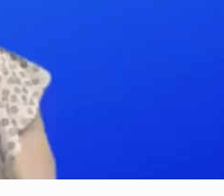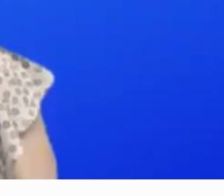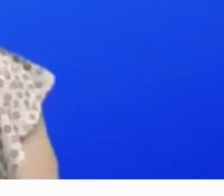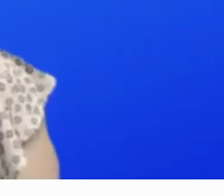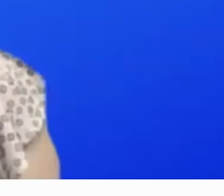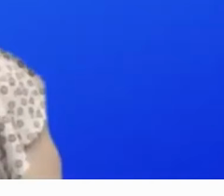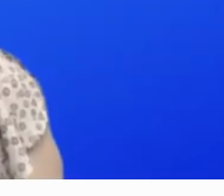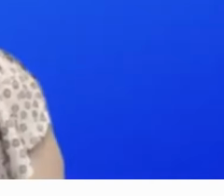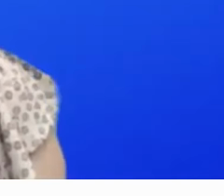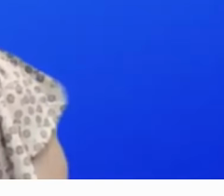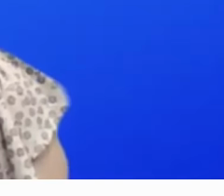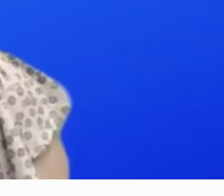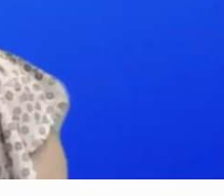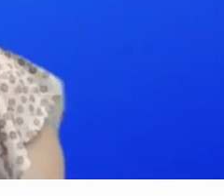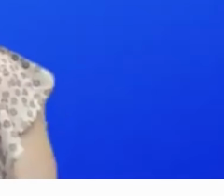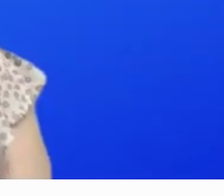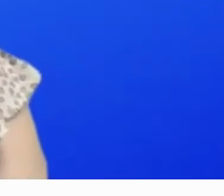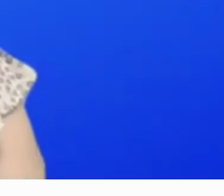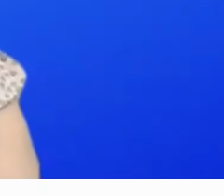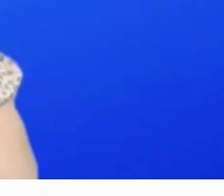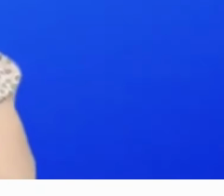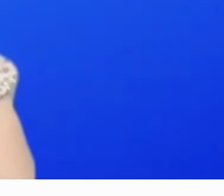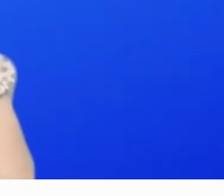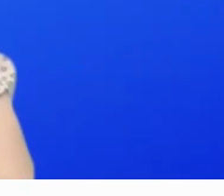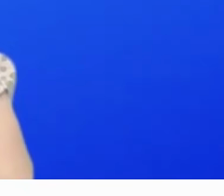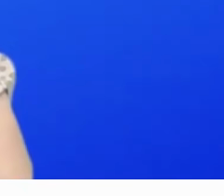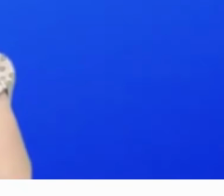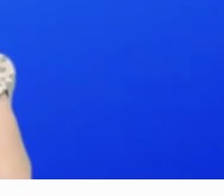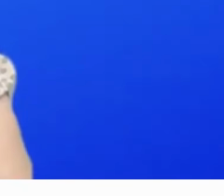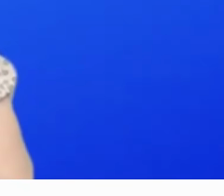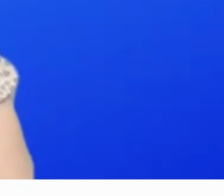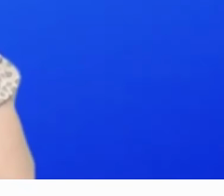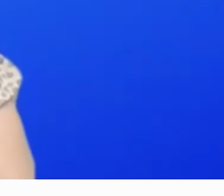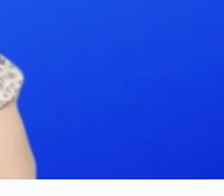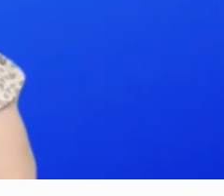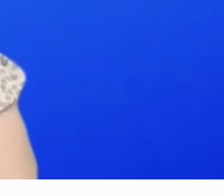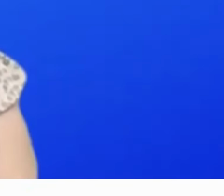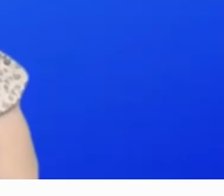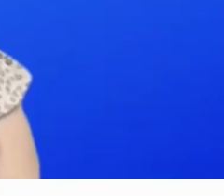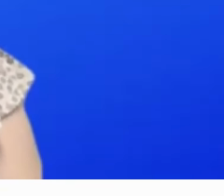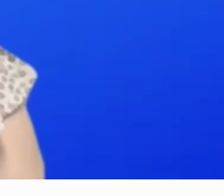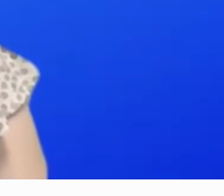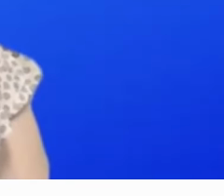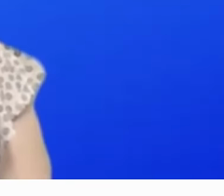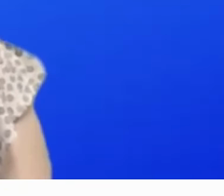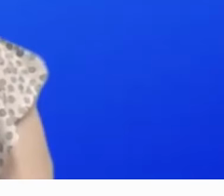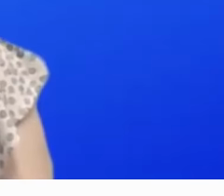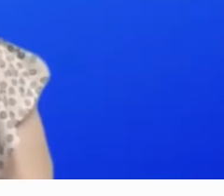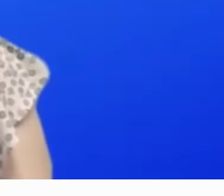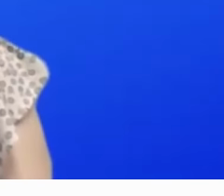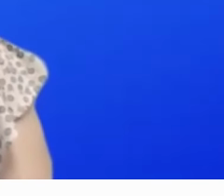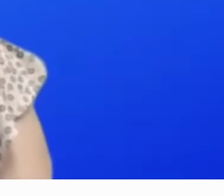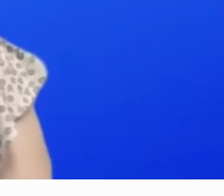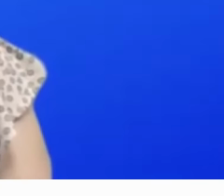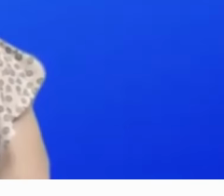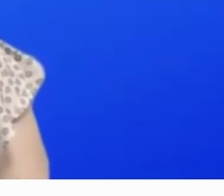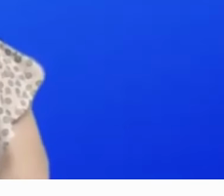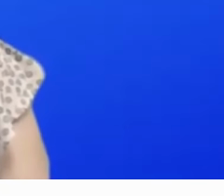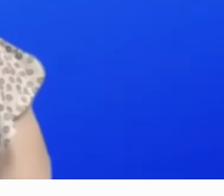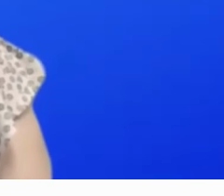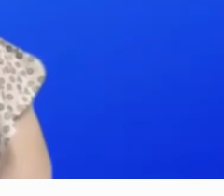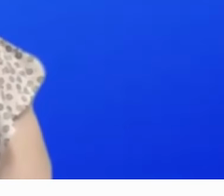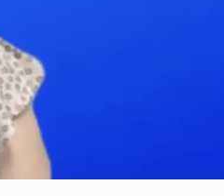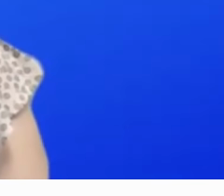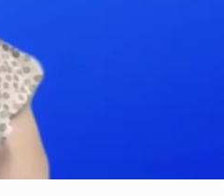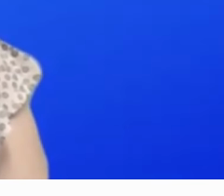Gil, you could probably answer this question better, but my understanding is that we could do it with anybody, because part of the assessment is